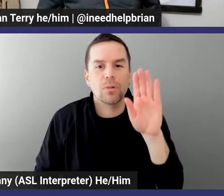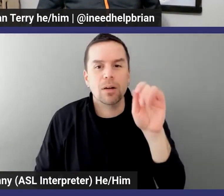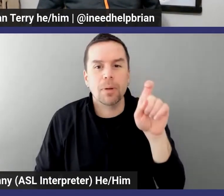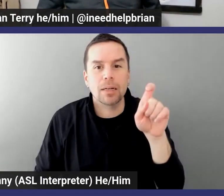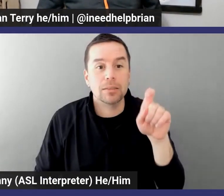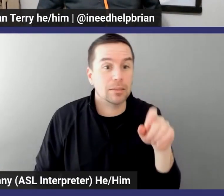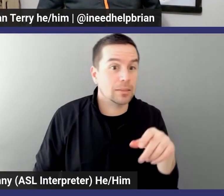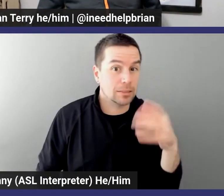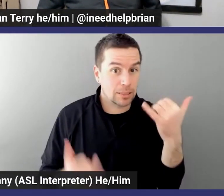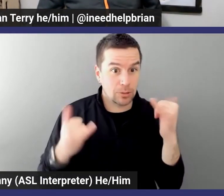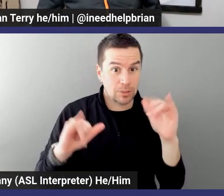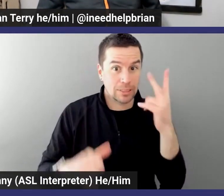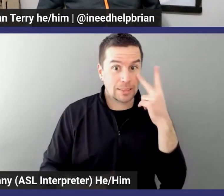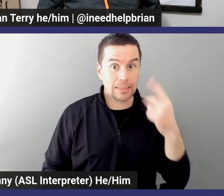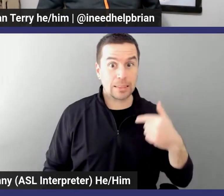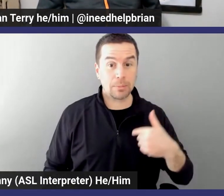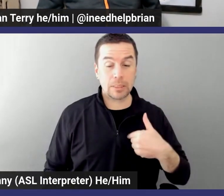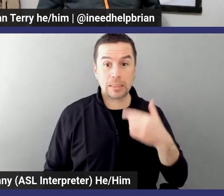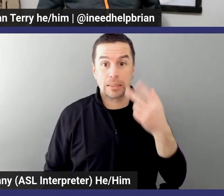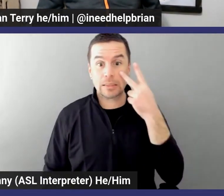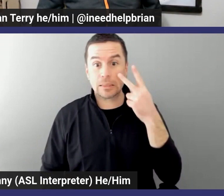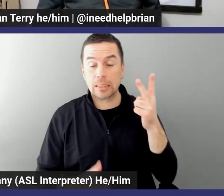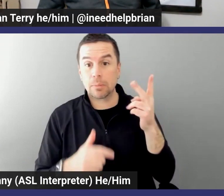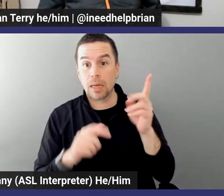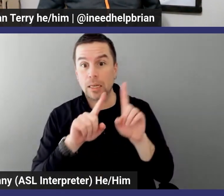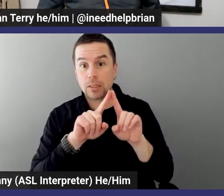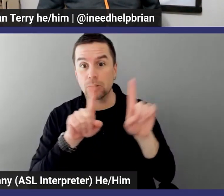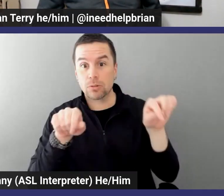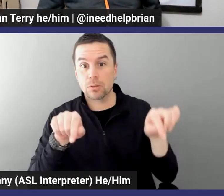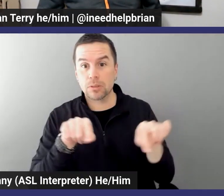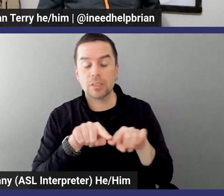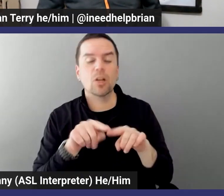Yep. Go ahead and share your slide again. Okay.